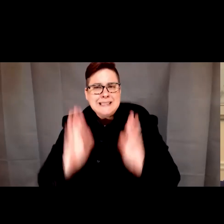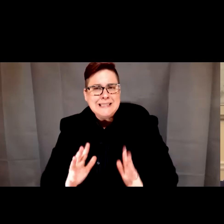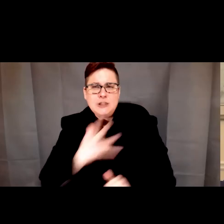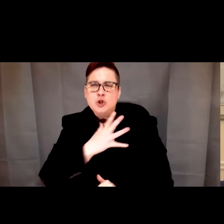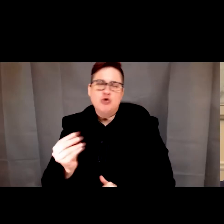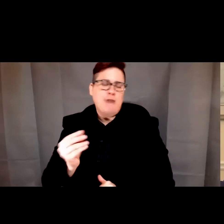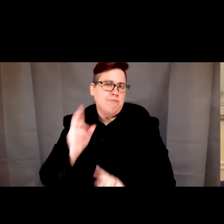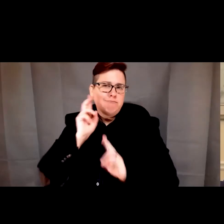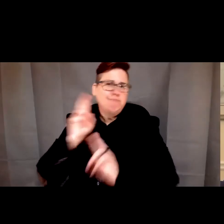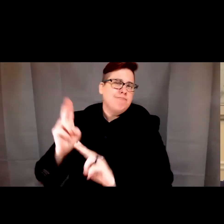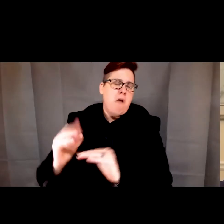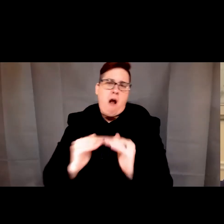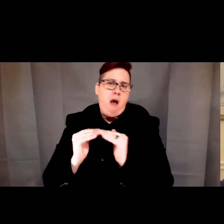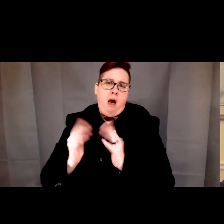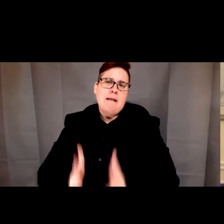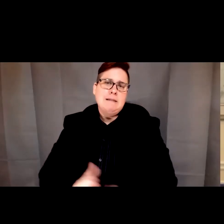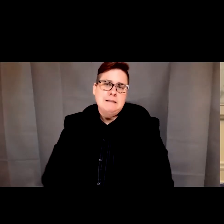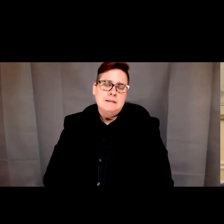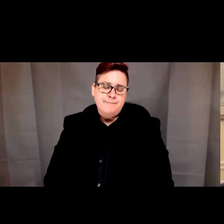esteemed colleague.